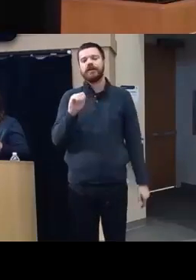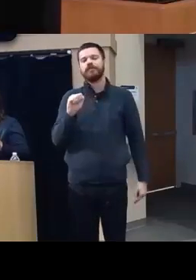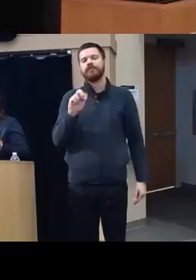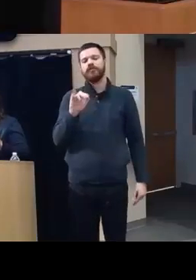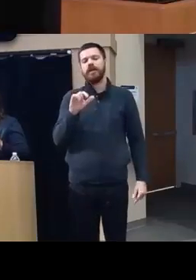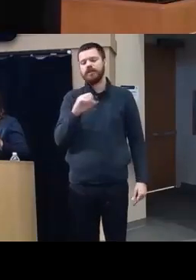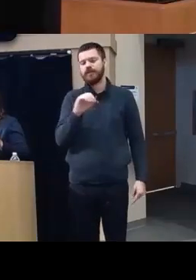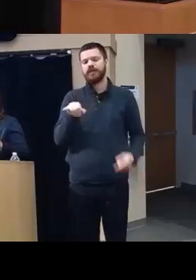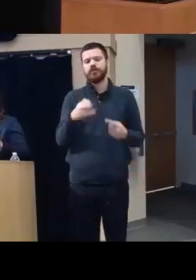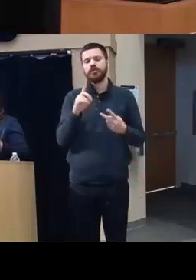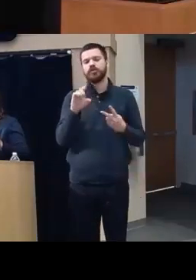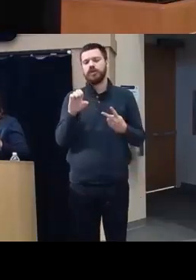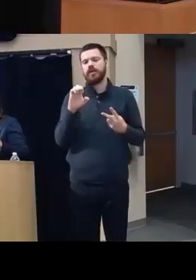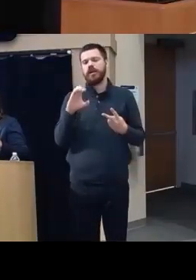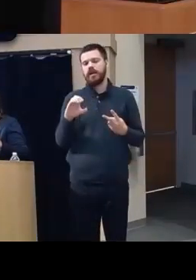Julie Actel.